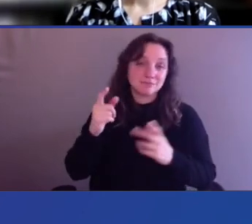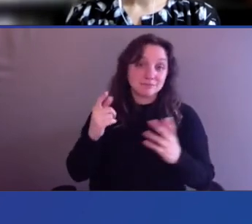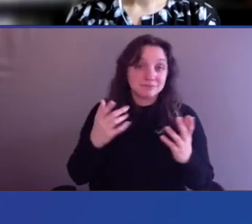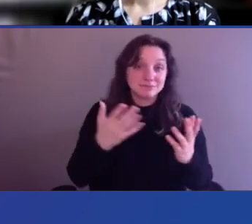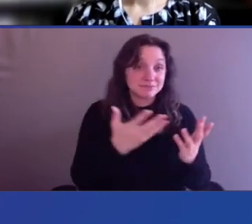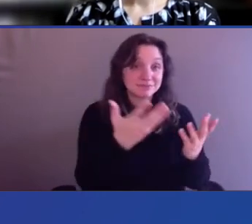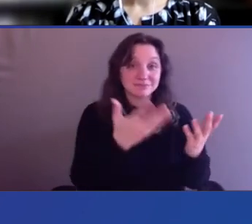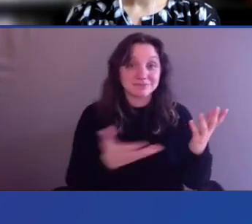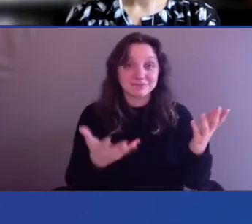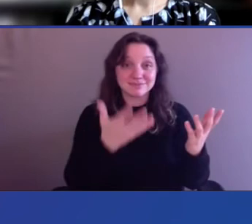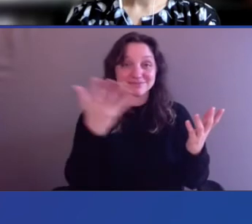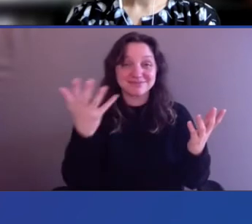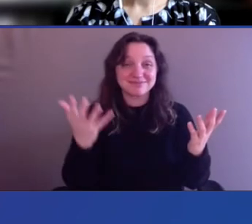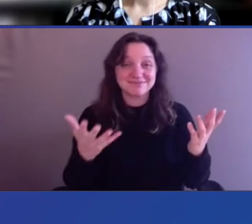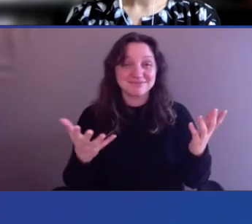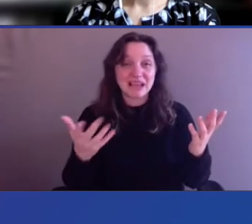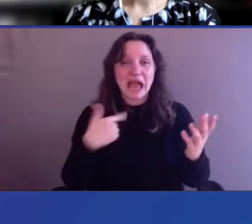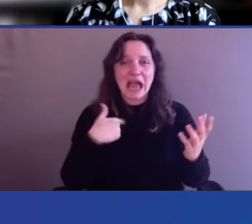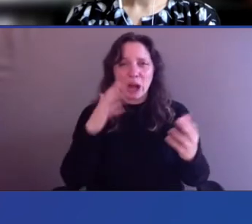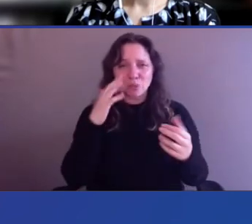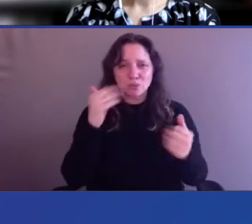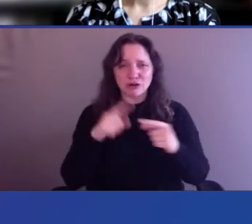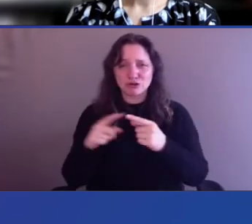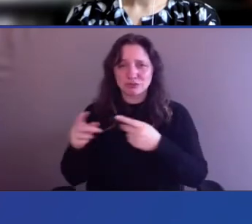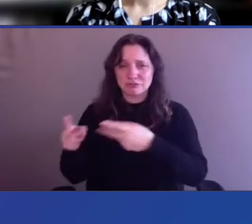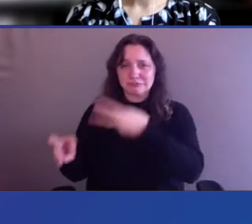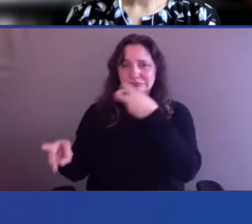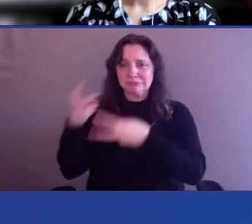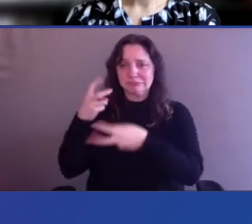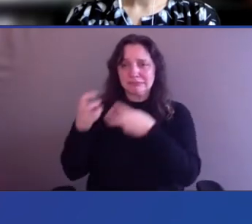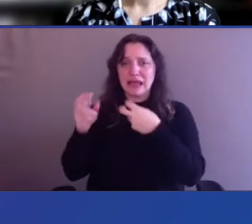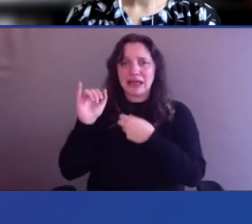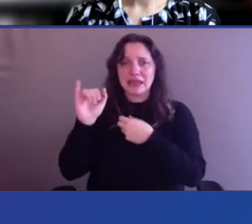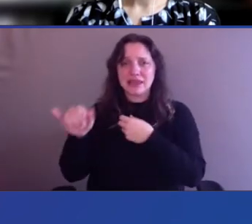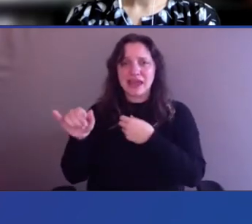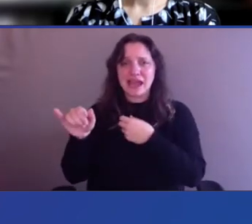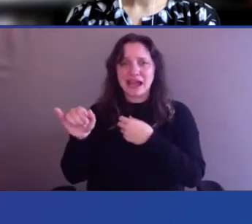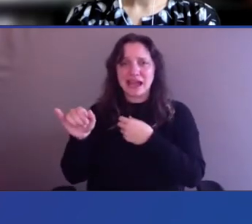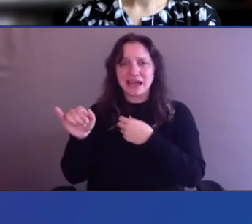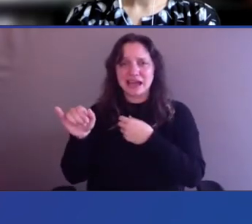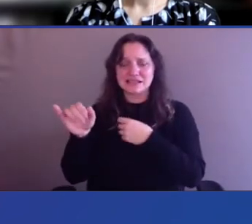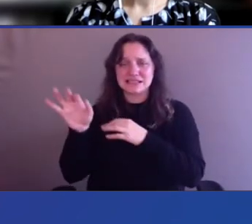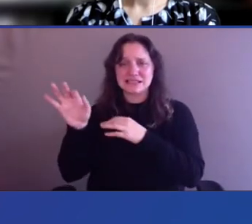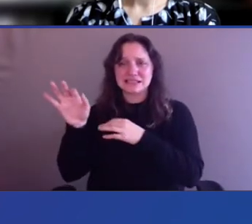that, and I'm going to extrapolate Poetry and continue to write to tell me that I'm getting it right or wrong.